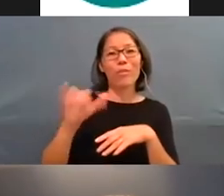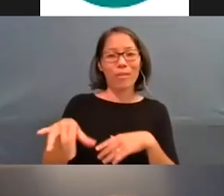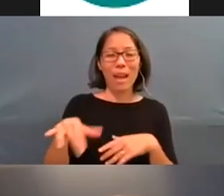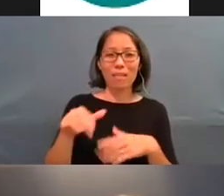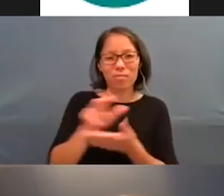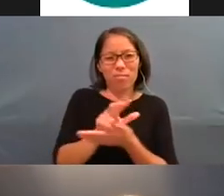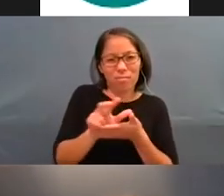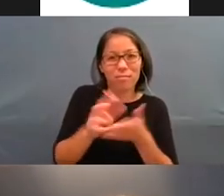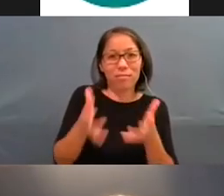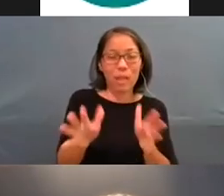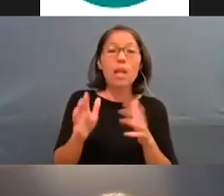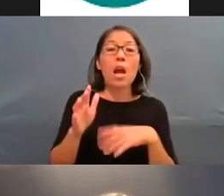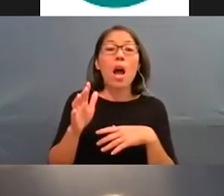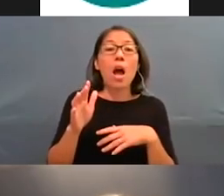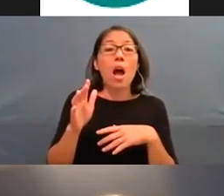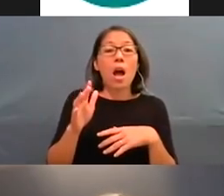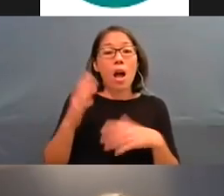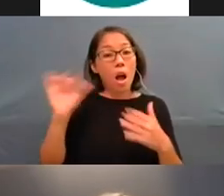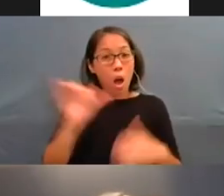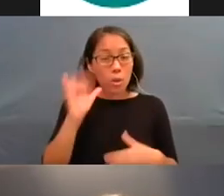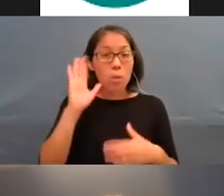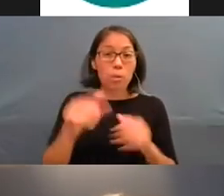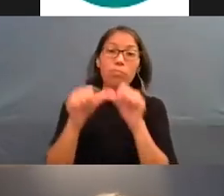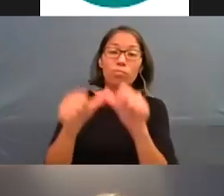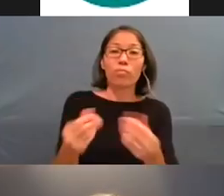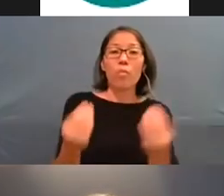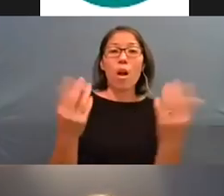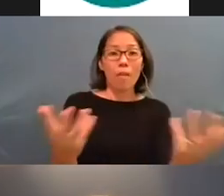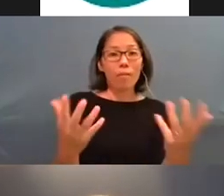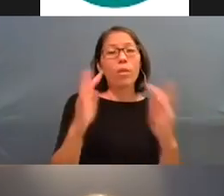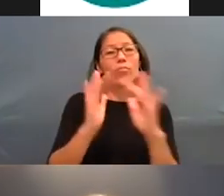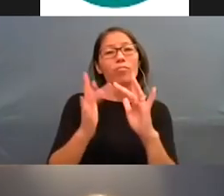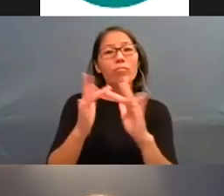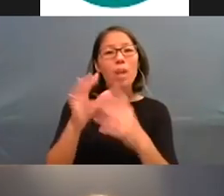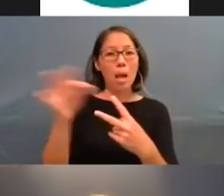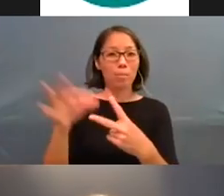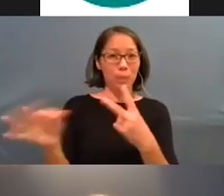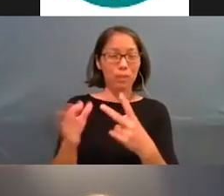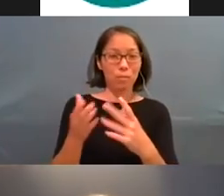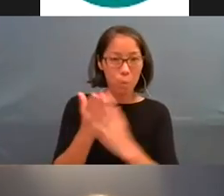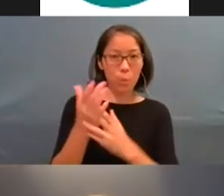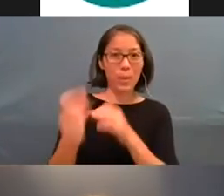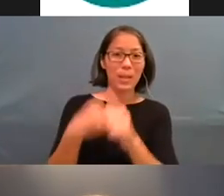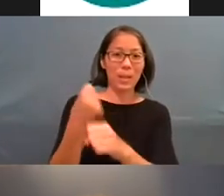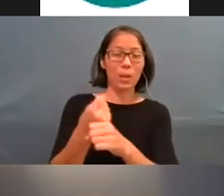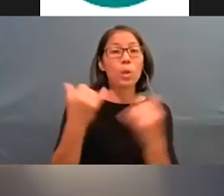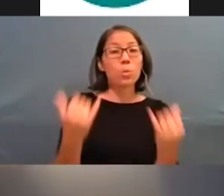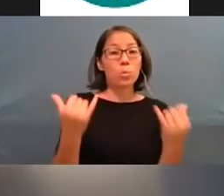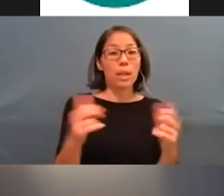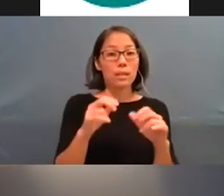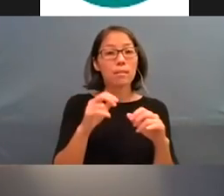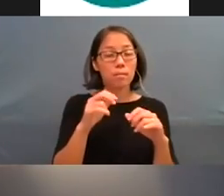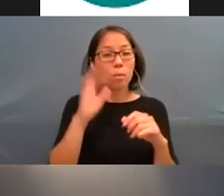we also will continue to offer a virtual option throughout the year. Today's town hall will focus on what the virtual platform will look